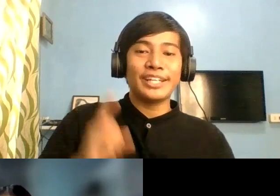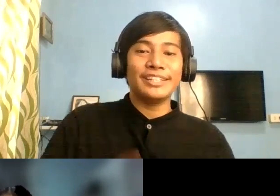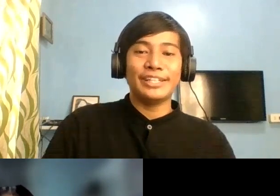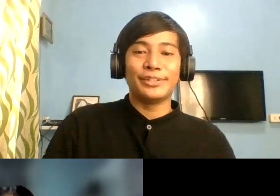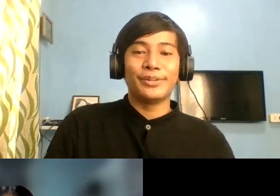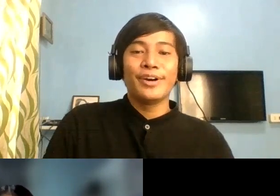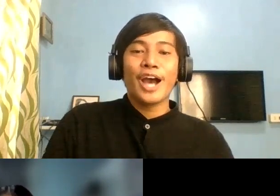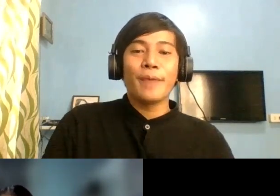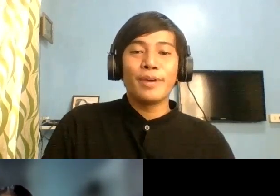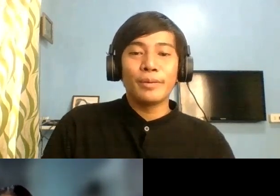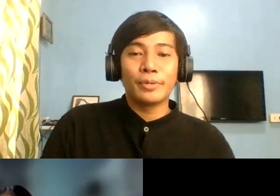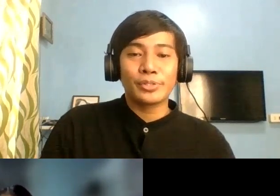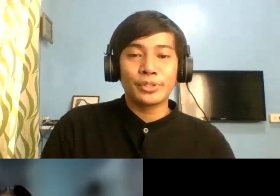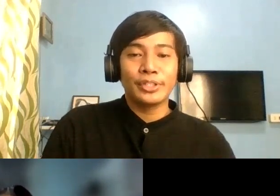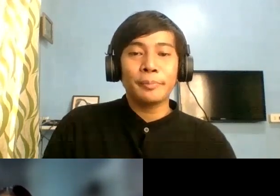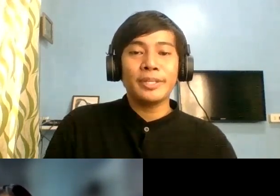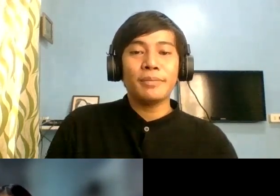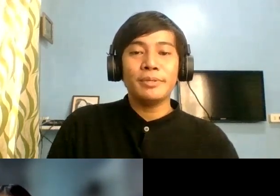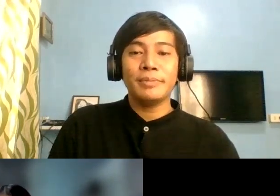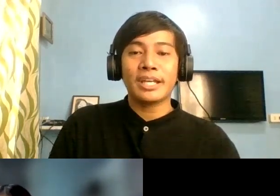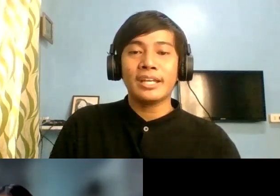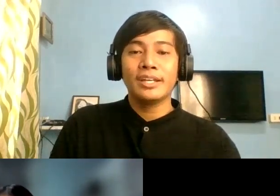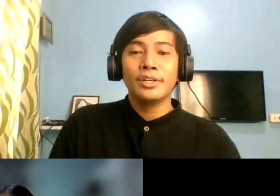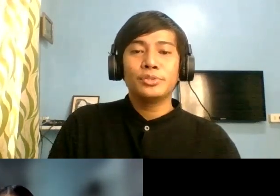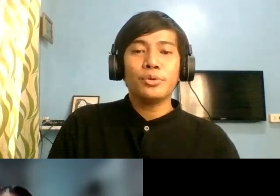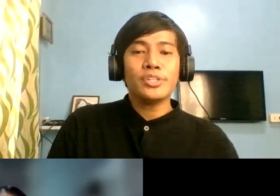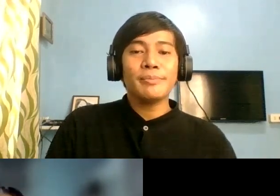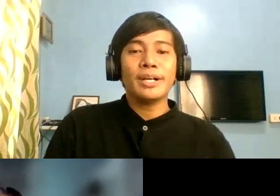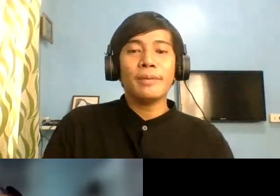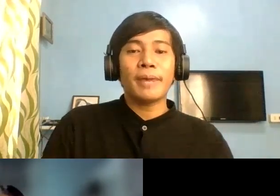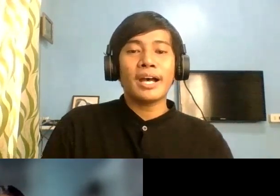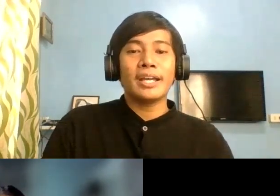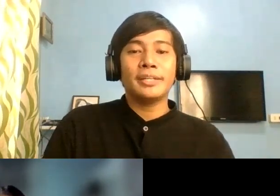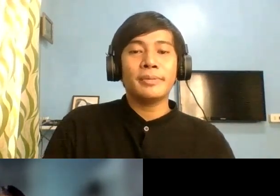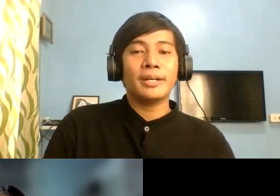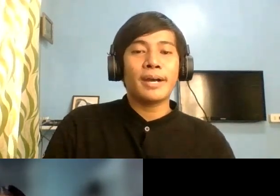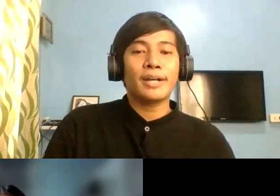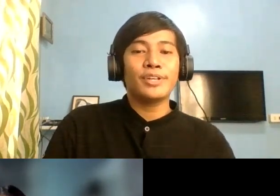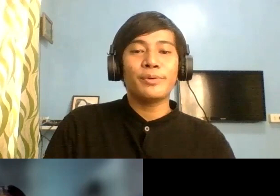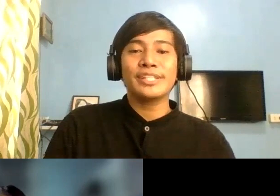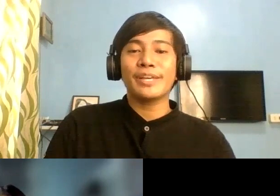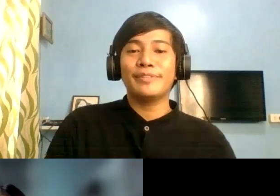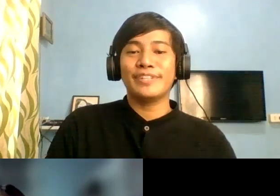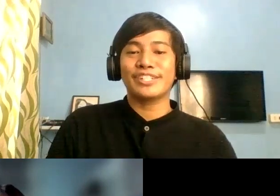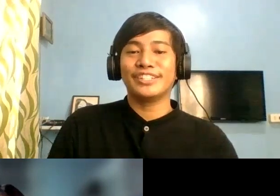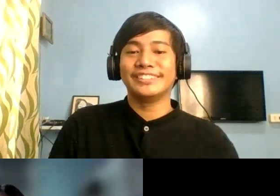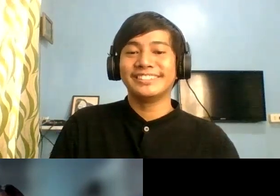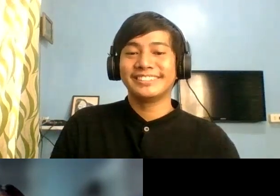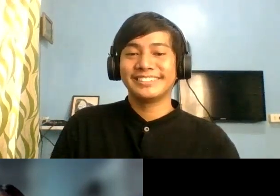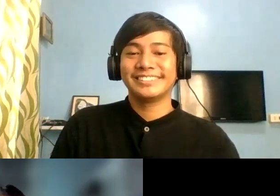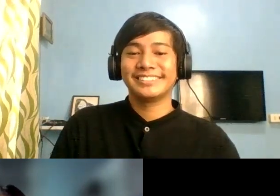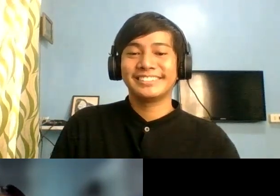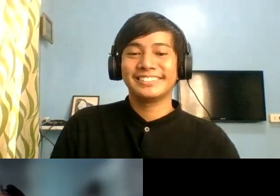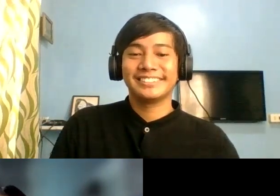maiintindihan mo na rin, Dino, ang mga brochure na pinamimigay tungkol sa mga bahay ng mga bagong gawang